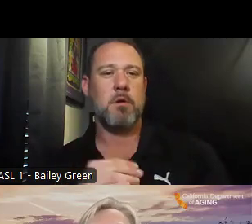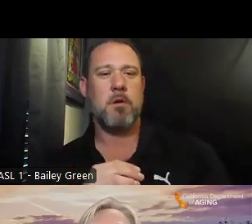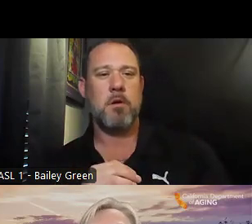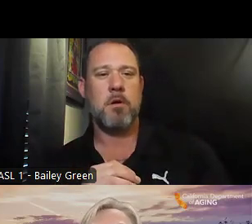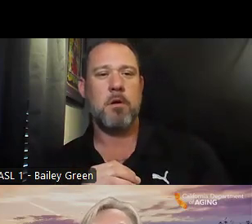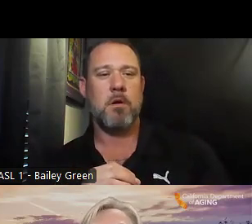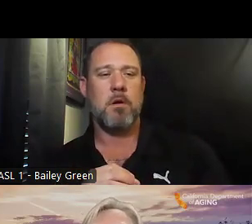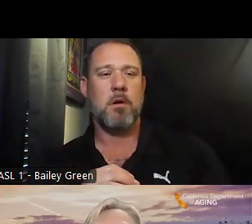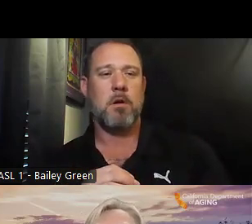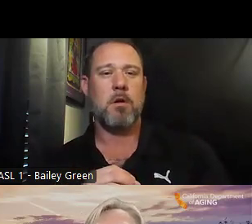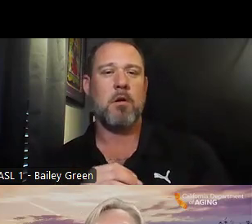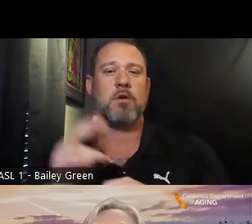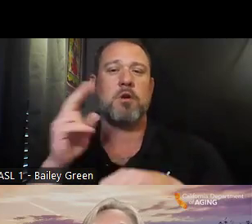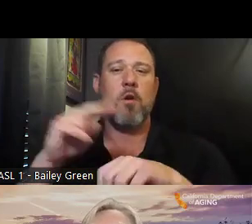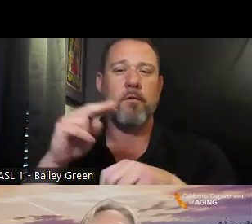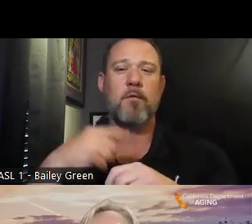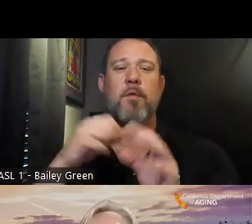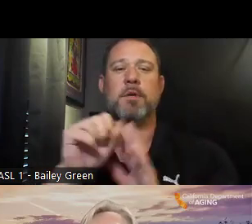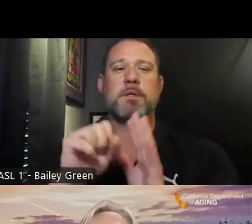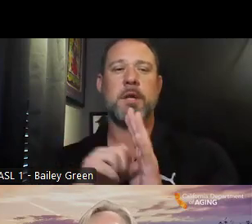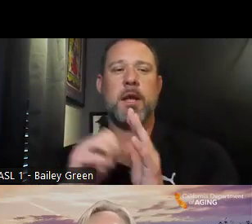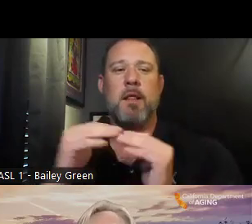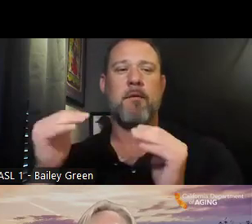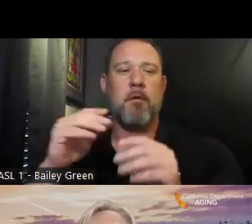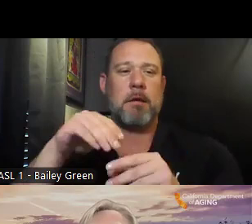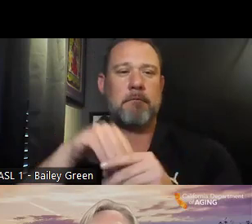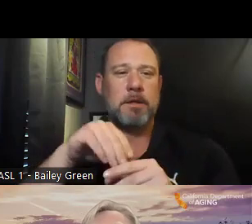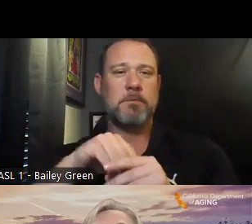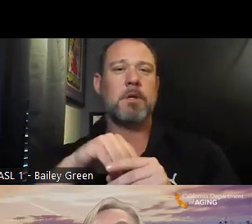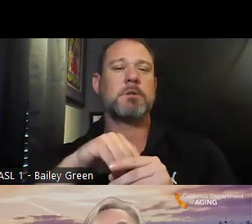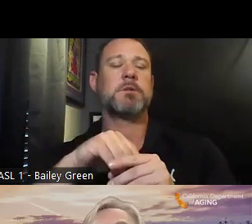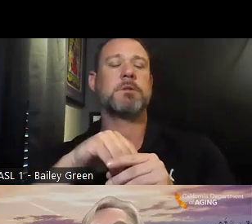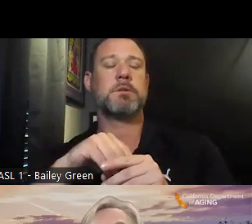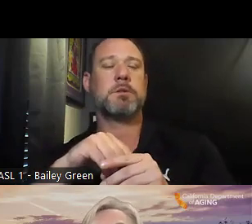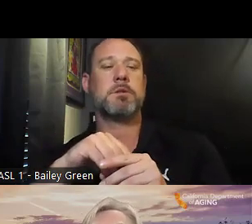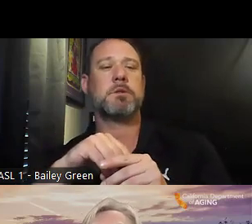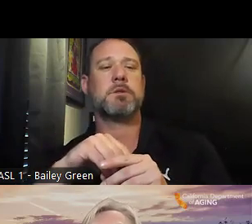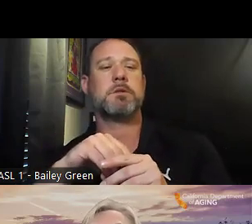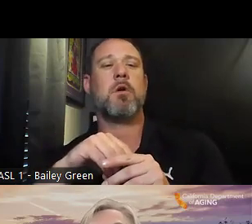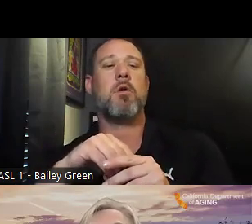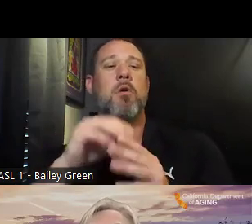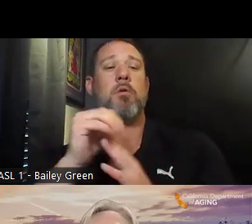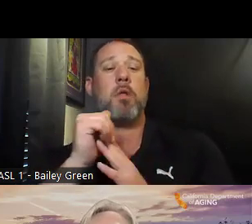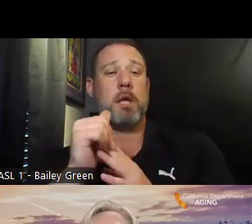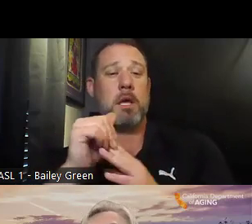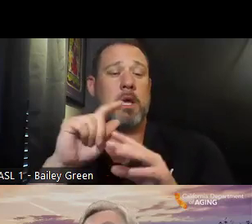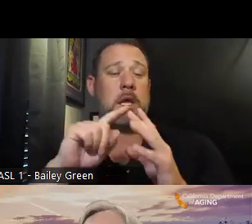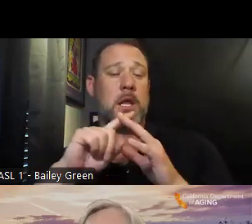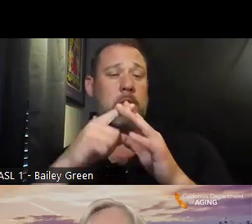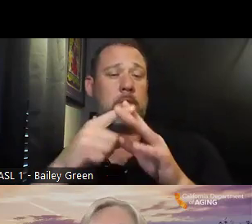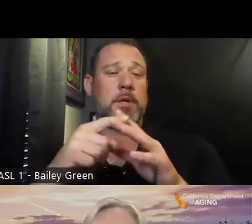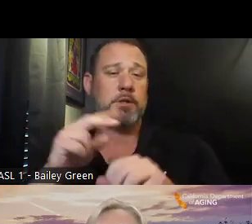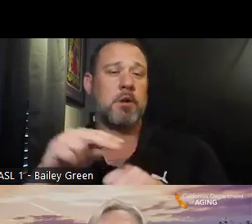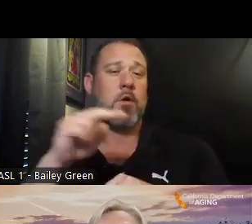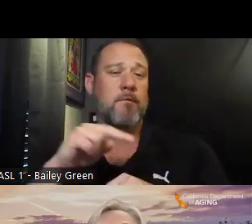there are really, I wanted to go over the state level investments and initiatives. So the lead oversight and implementation